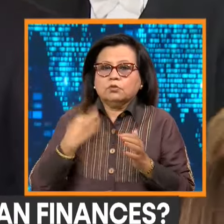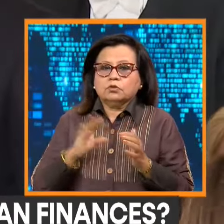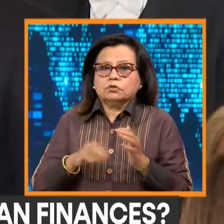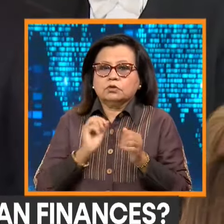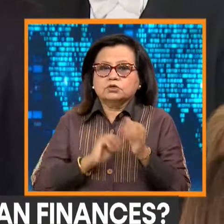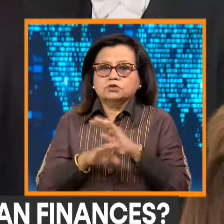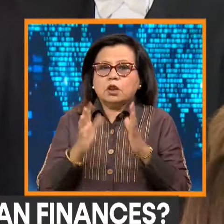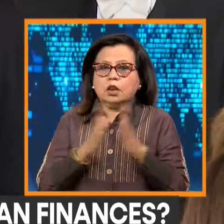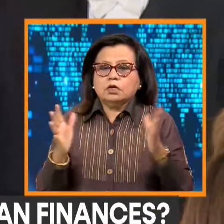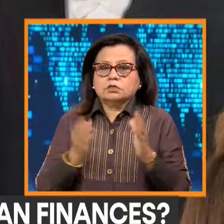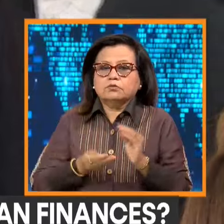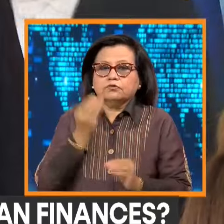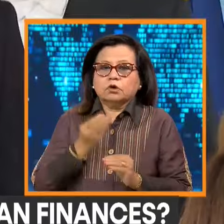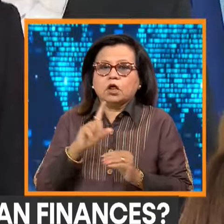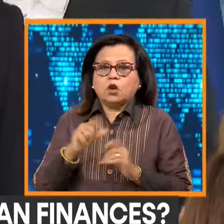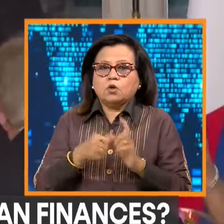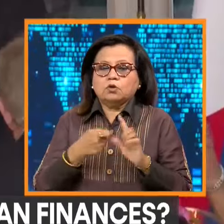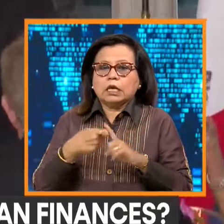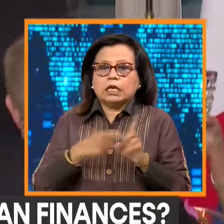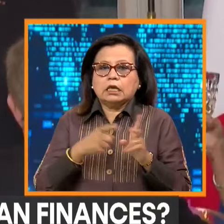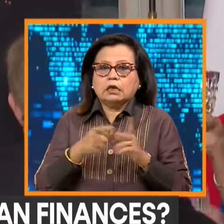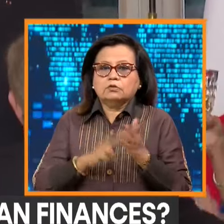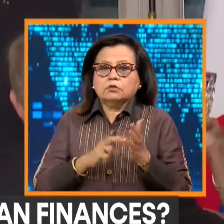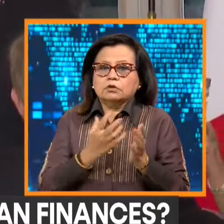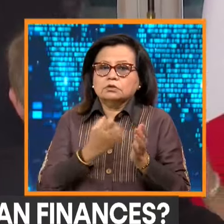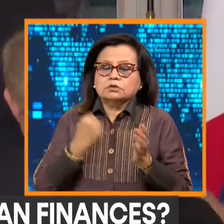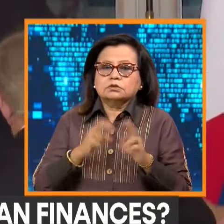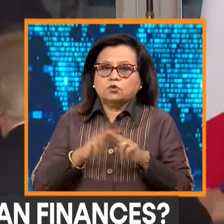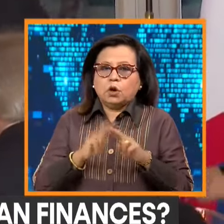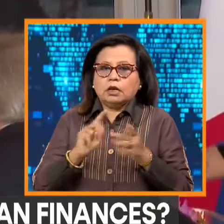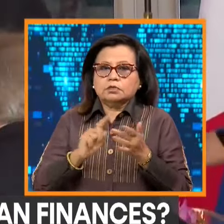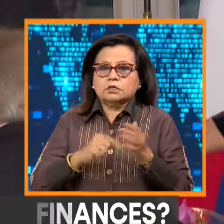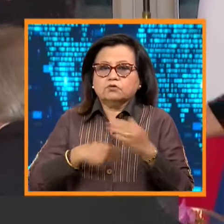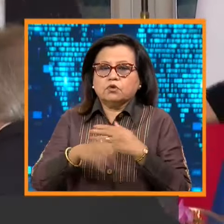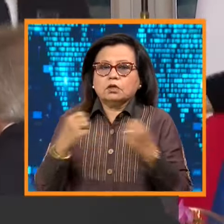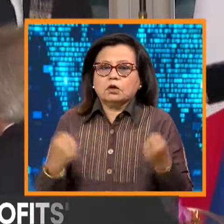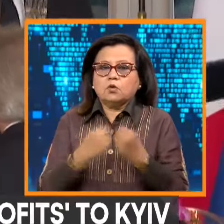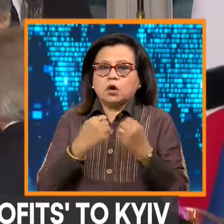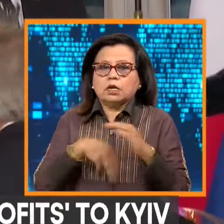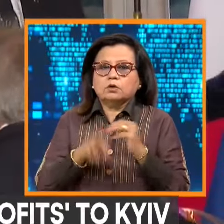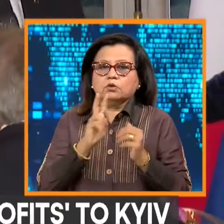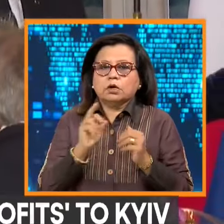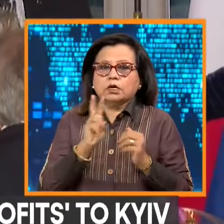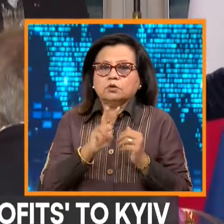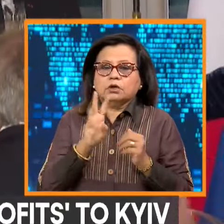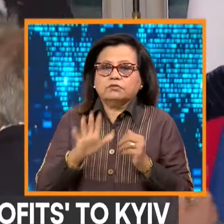issue a large upfront loan to Kiev and secure its financing for the war into